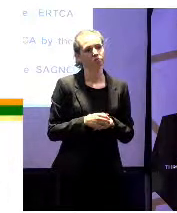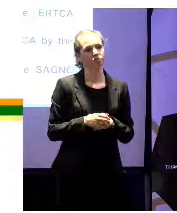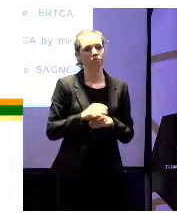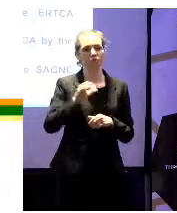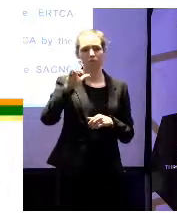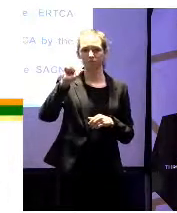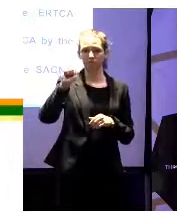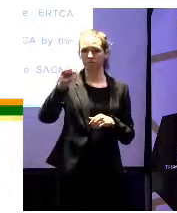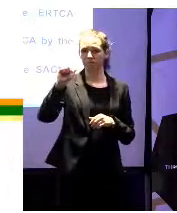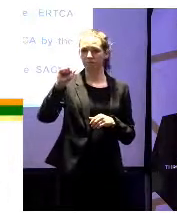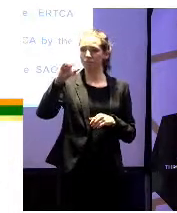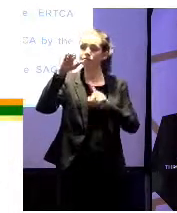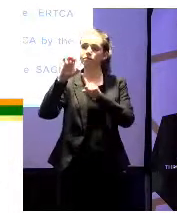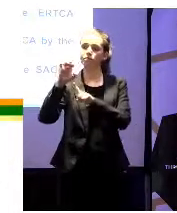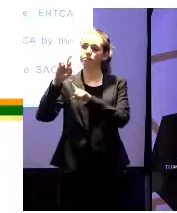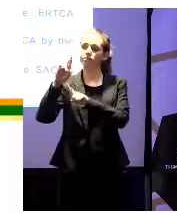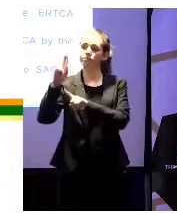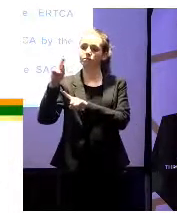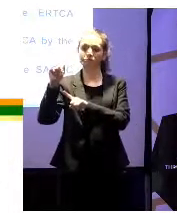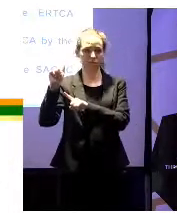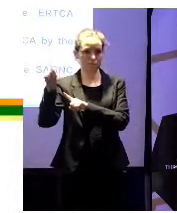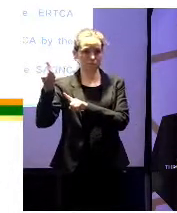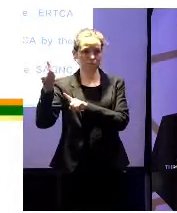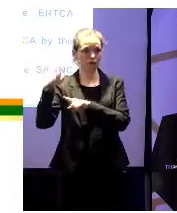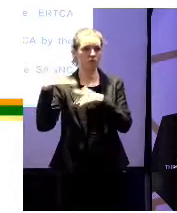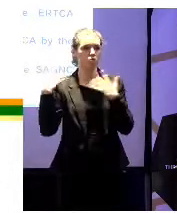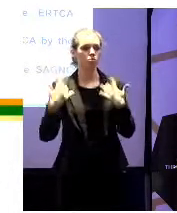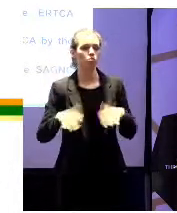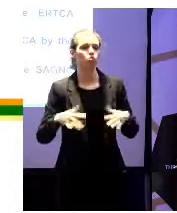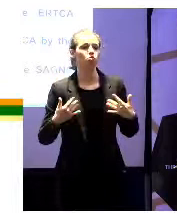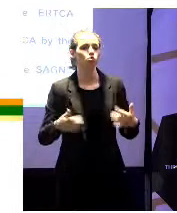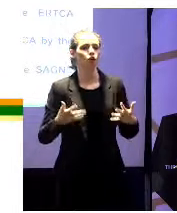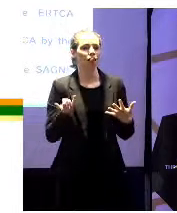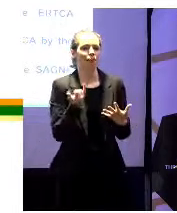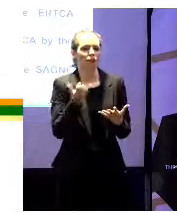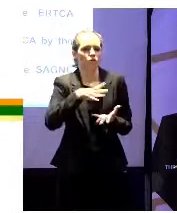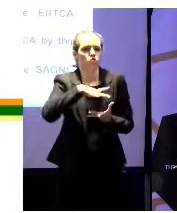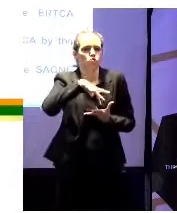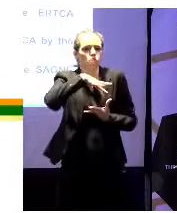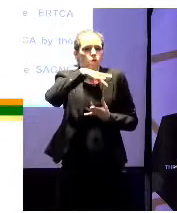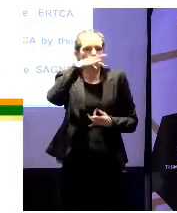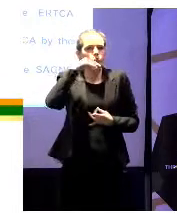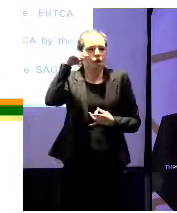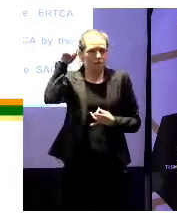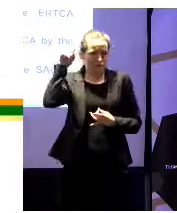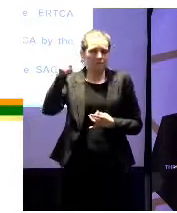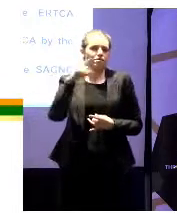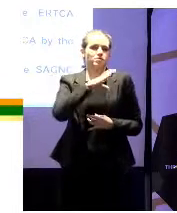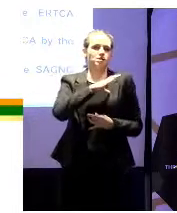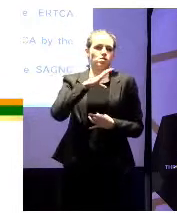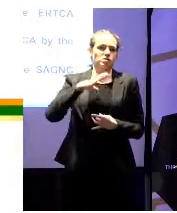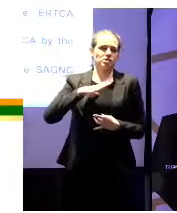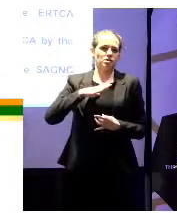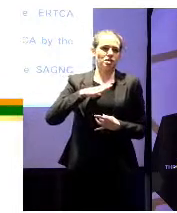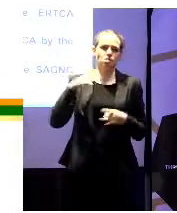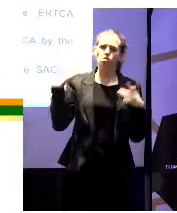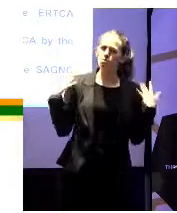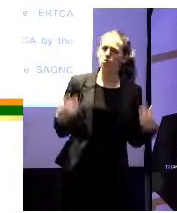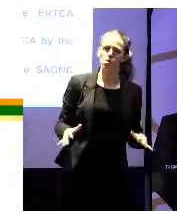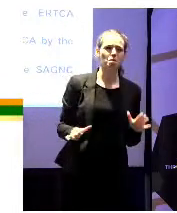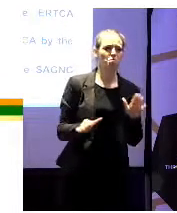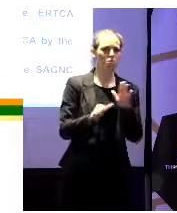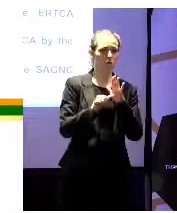ERCA is the heart and the soul of this council. And I'm sure previous members will agree,